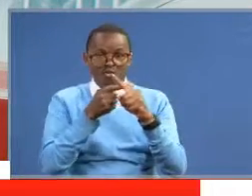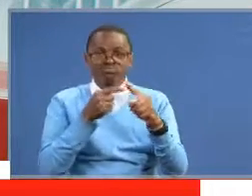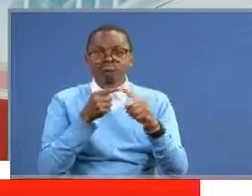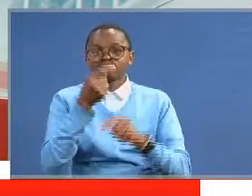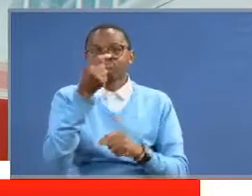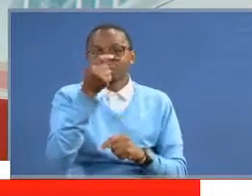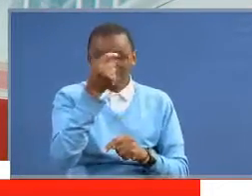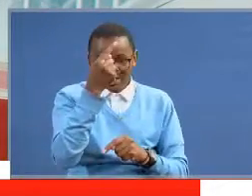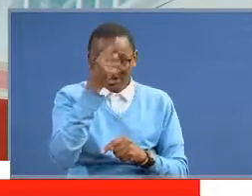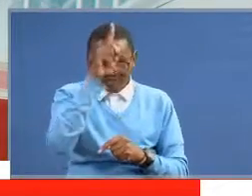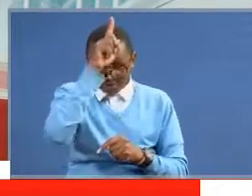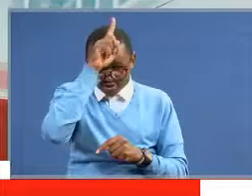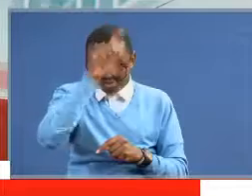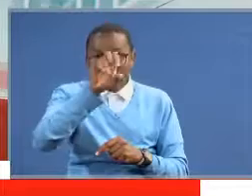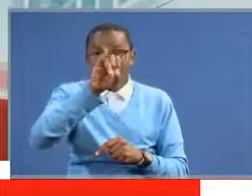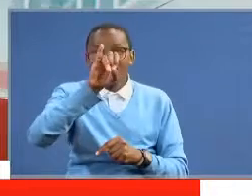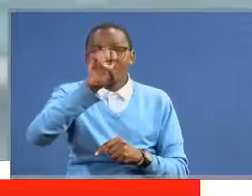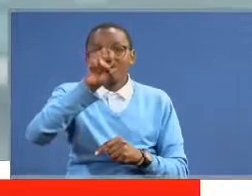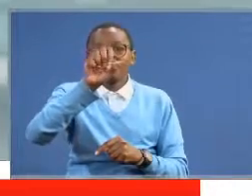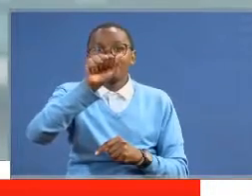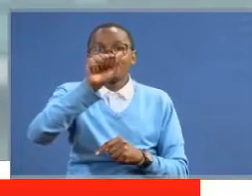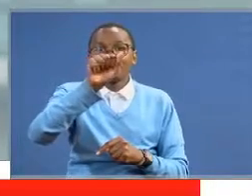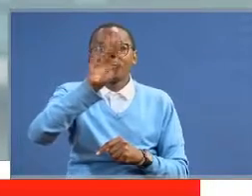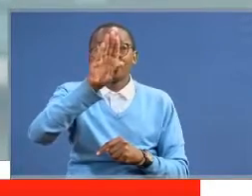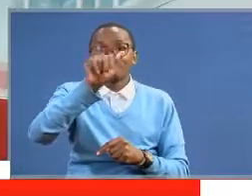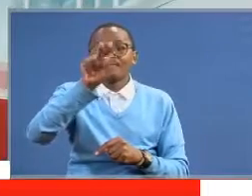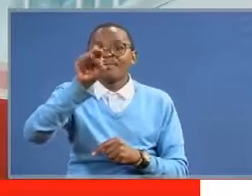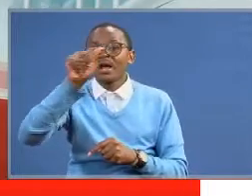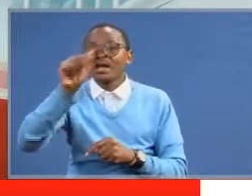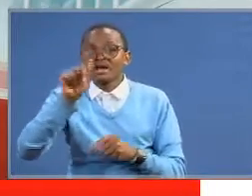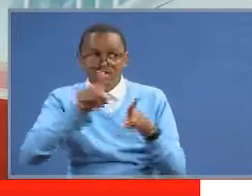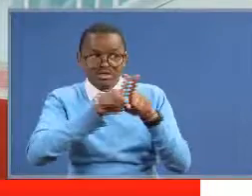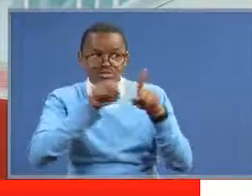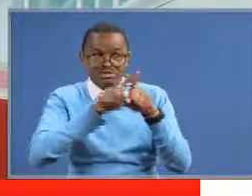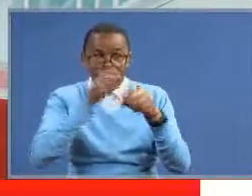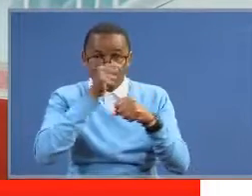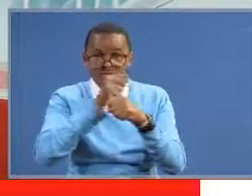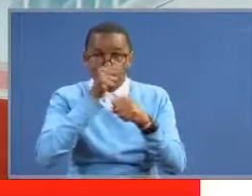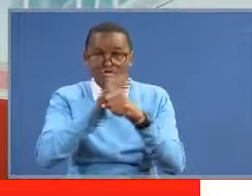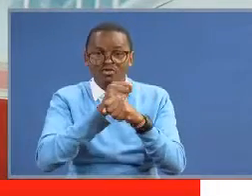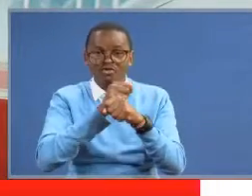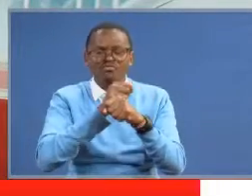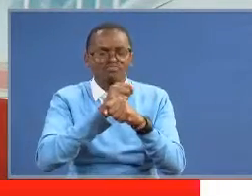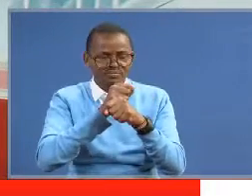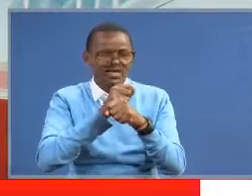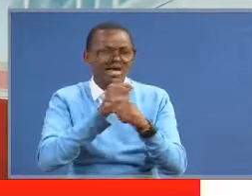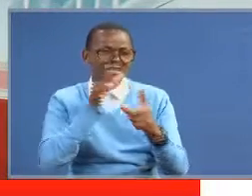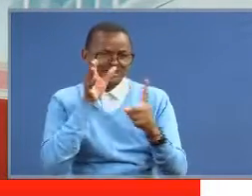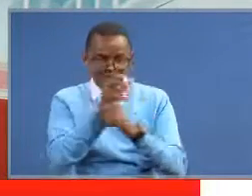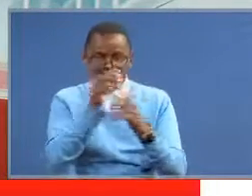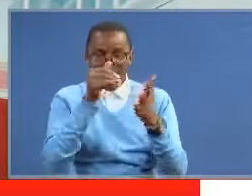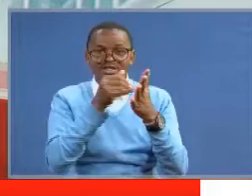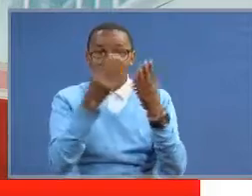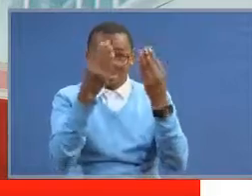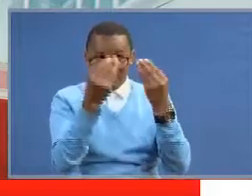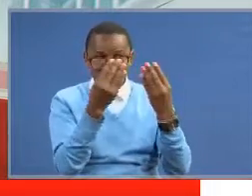very small village called Isabania that I'm very proud of, you can also do it. So go for it. It's very easy, and